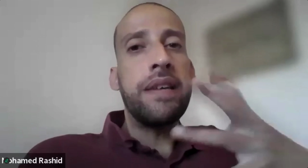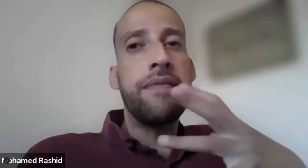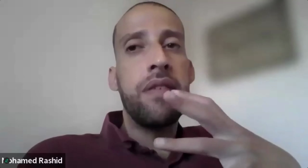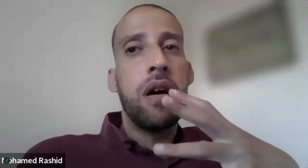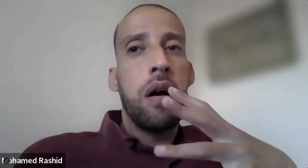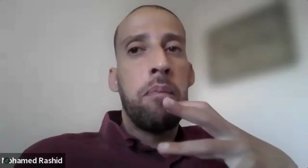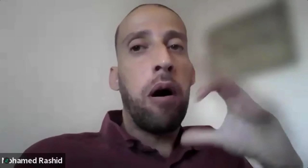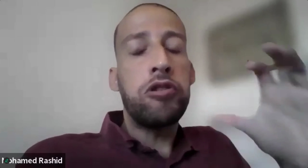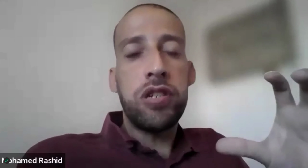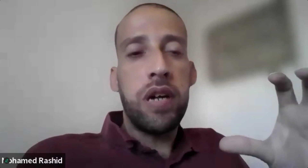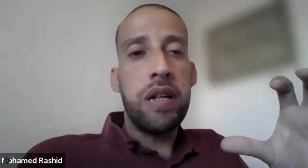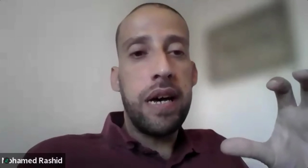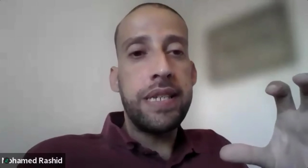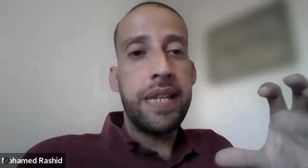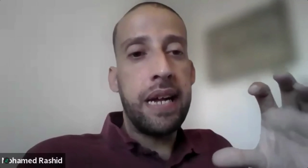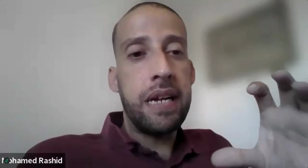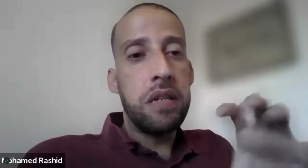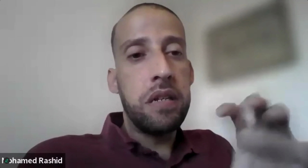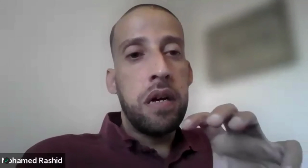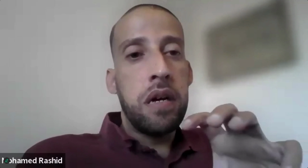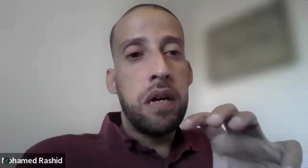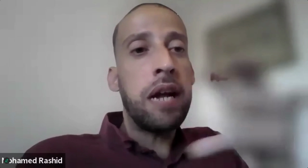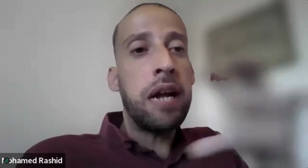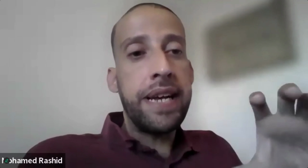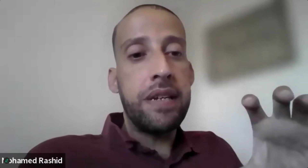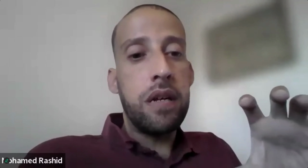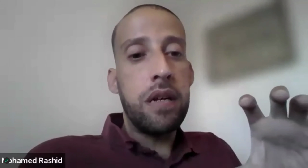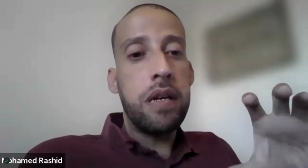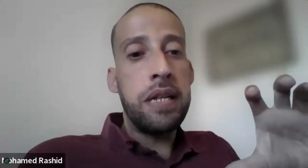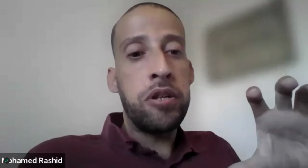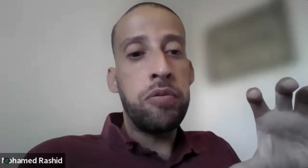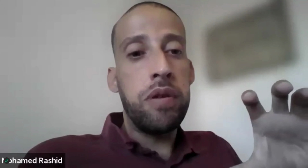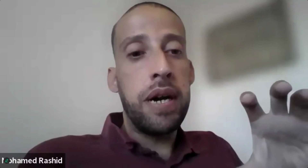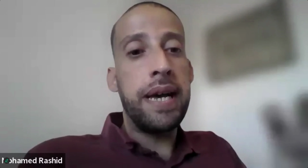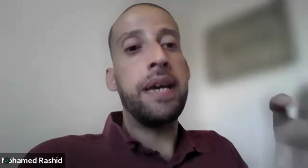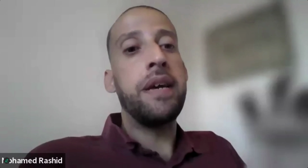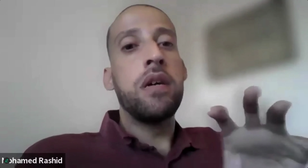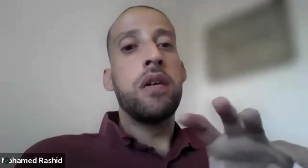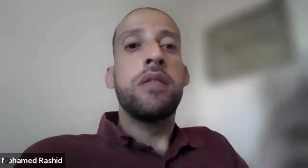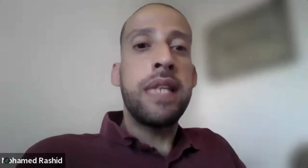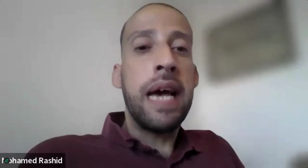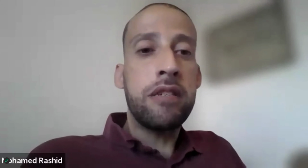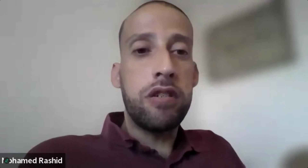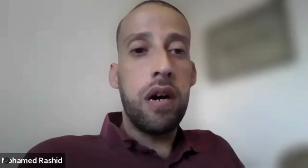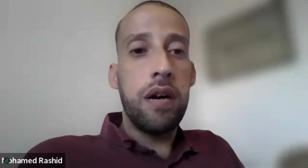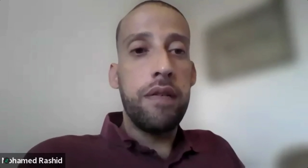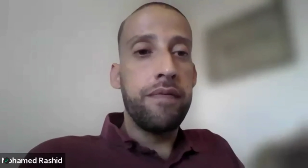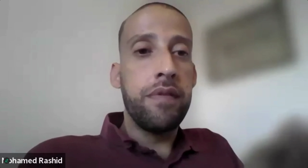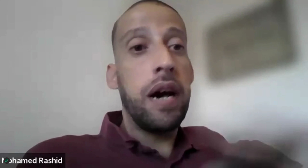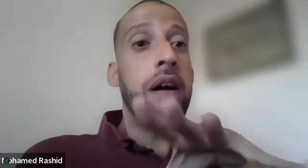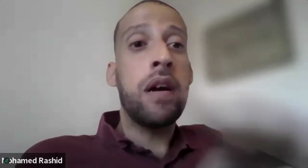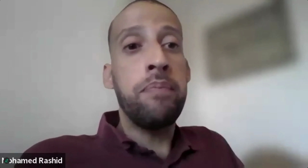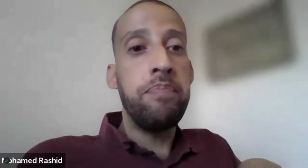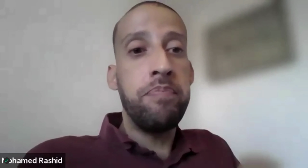be kind of marginalized and segregated into a sector